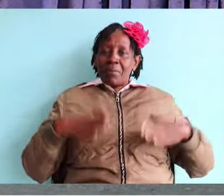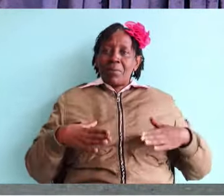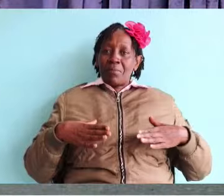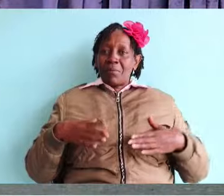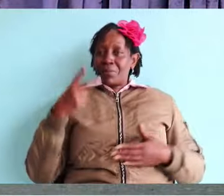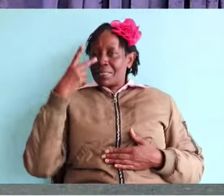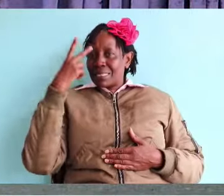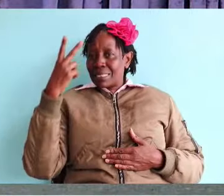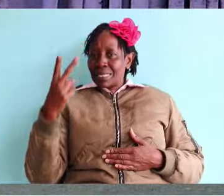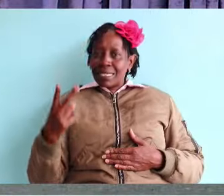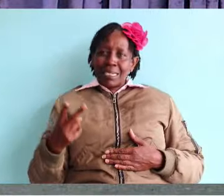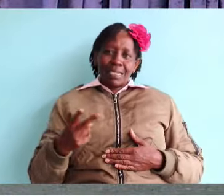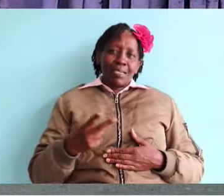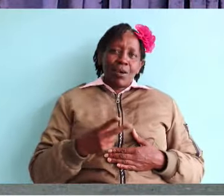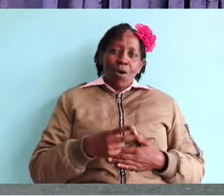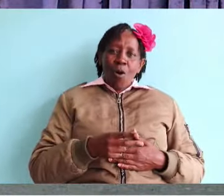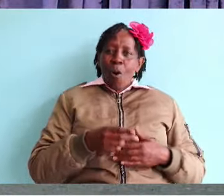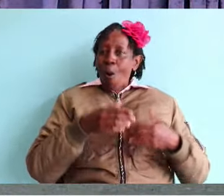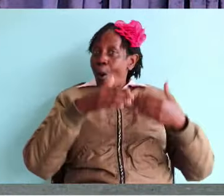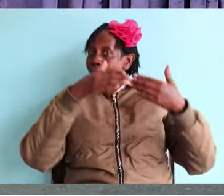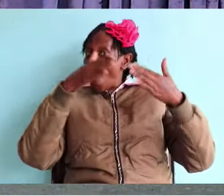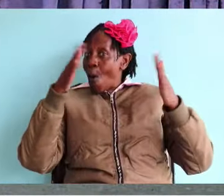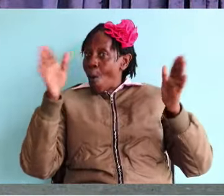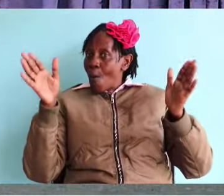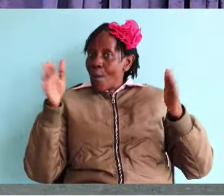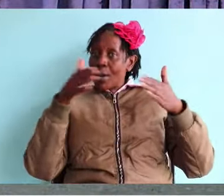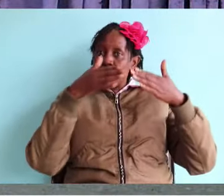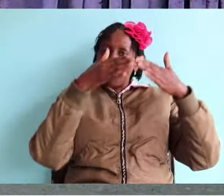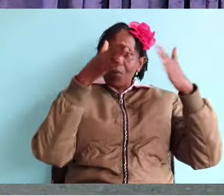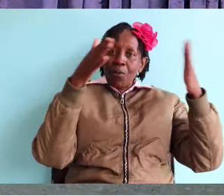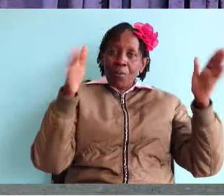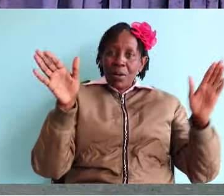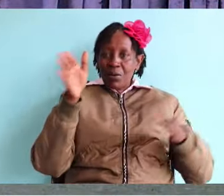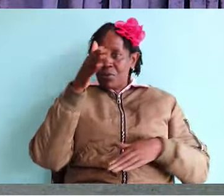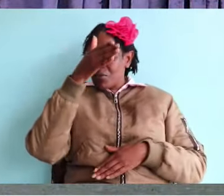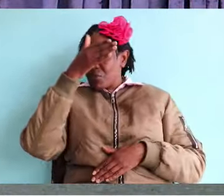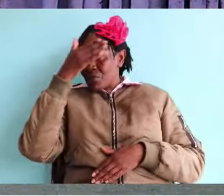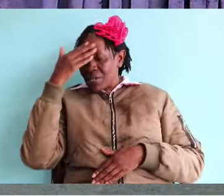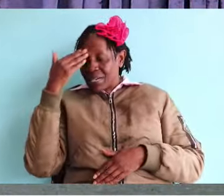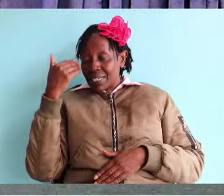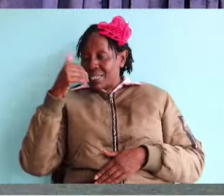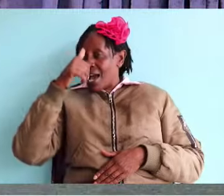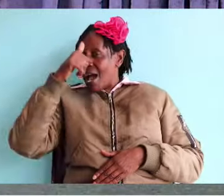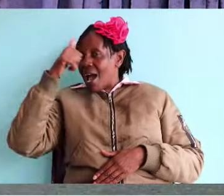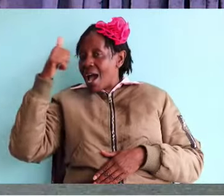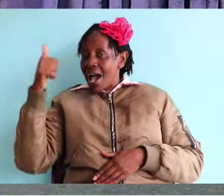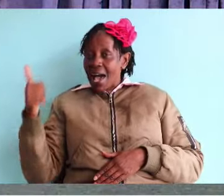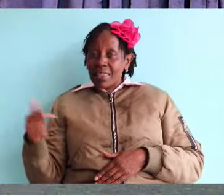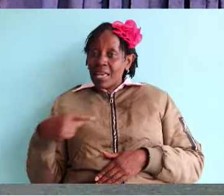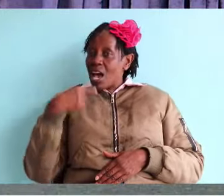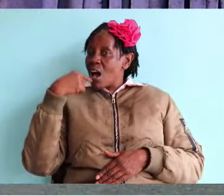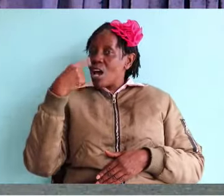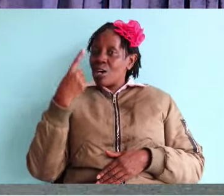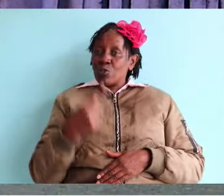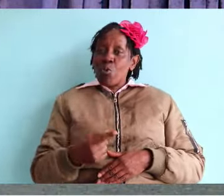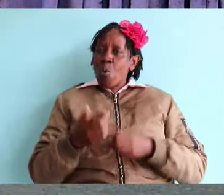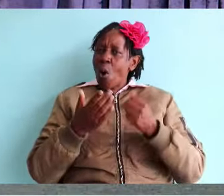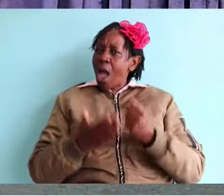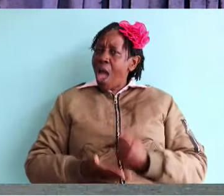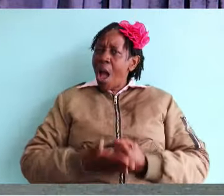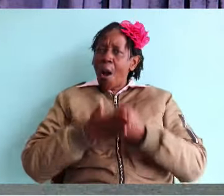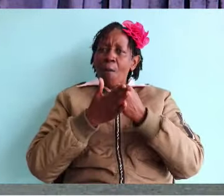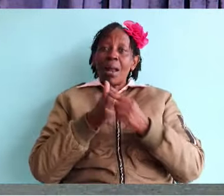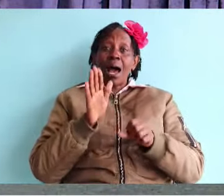they mostly receive accolades, and we forget that there are others who may have played just that one small